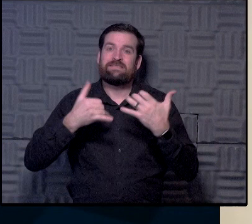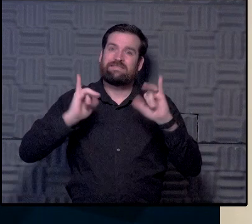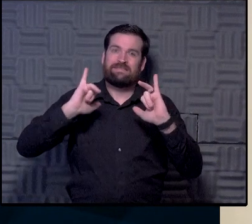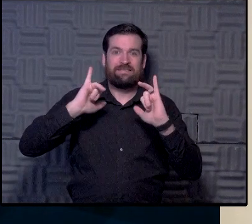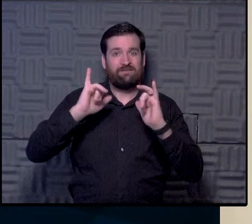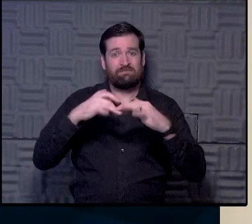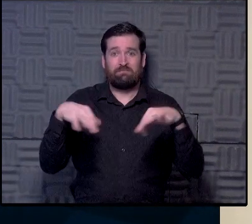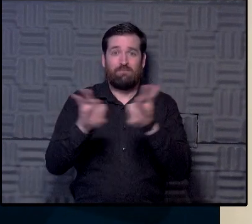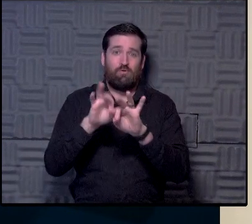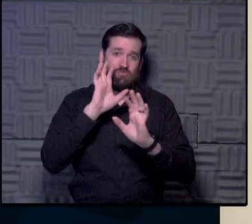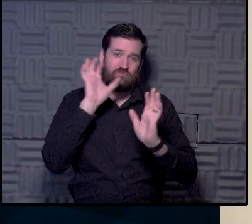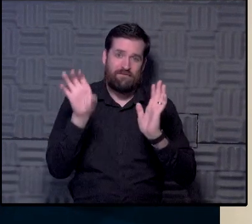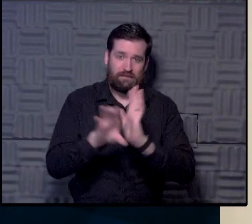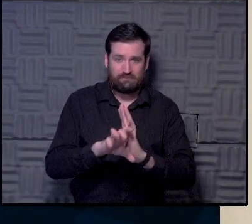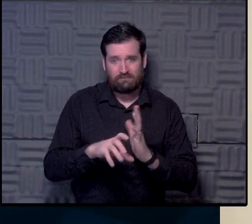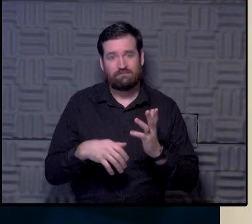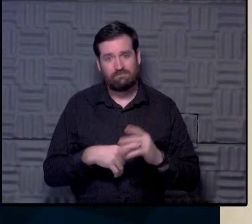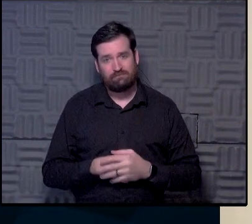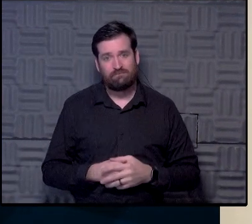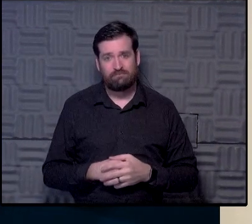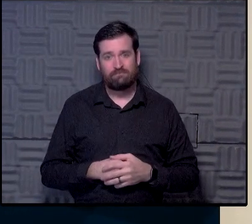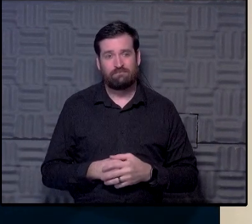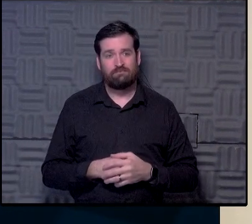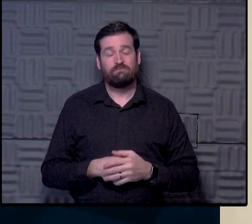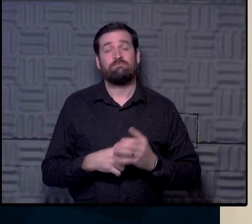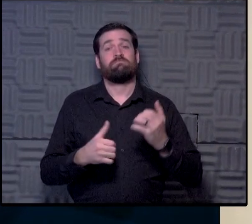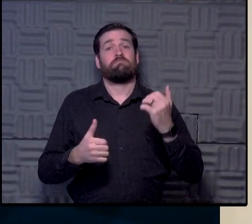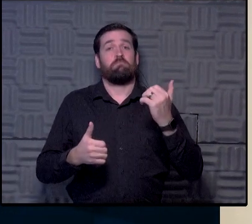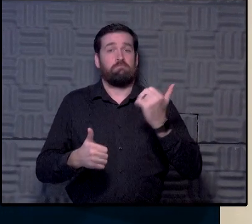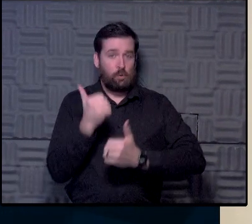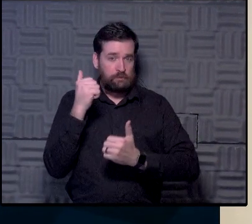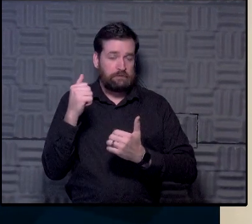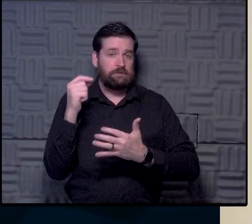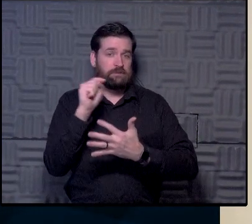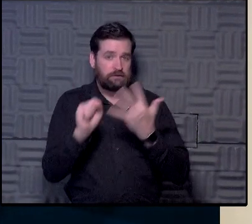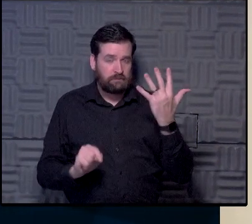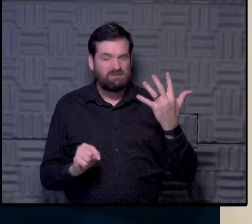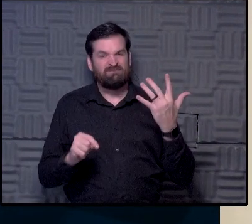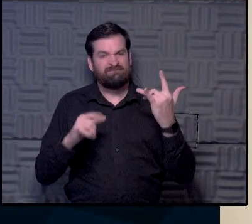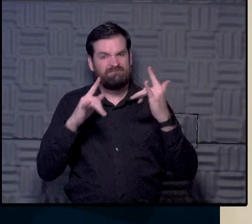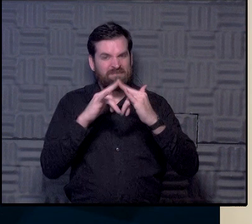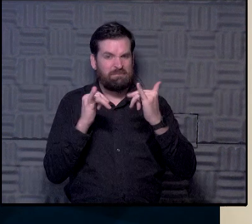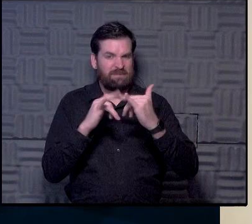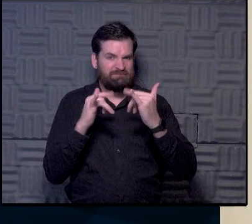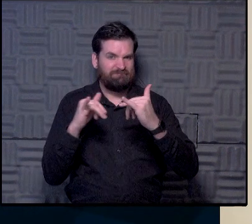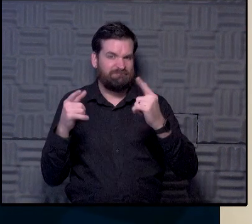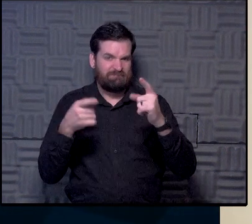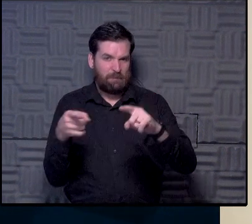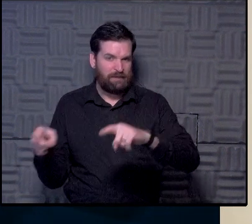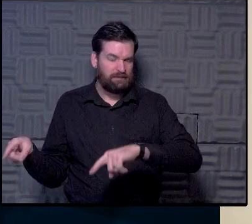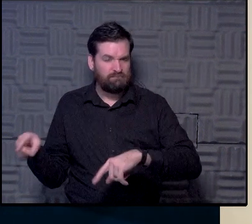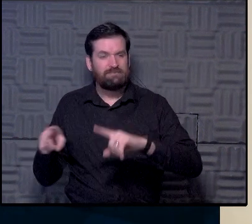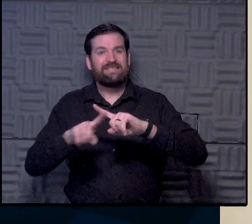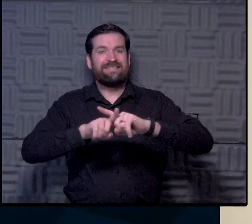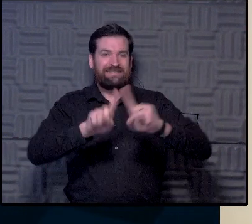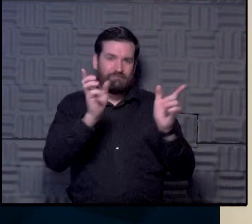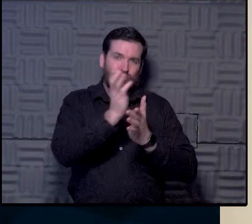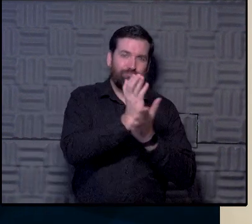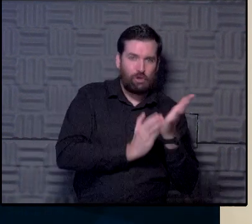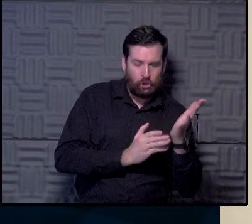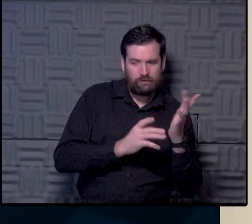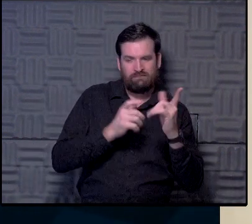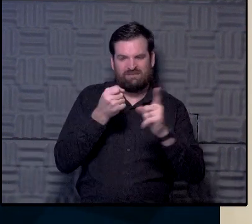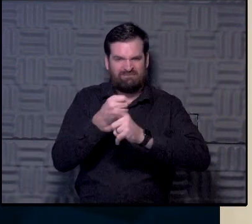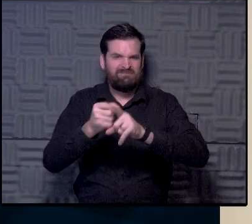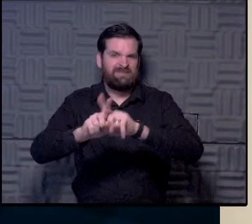relevant graphic, and most of these things are now running concurrently with different parts of the wave having